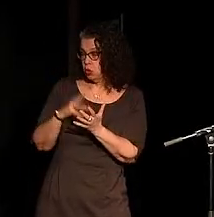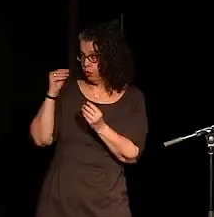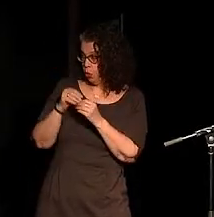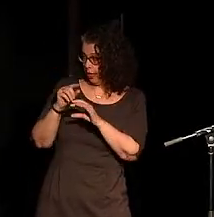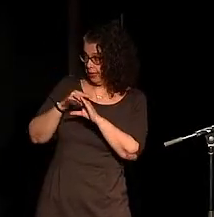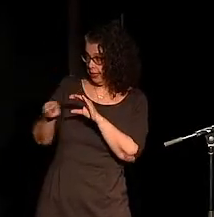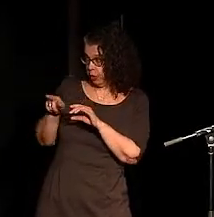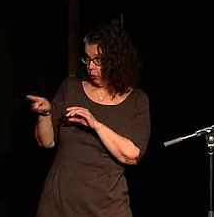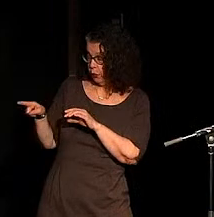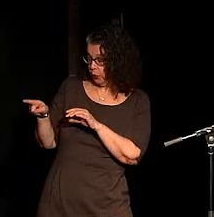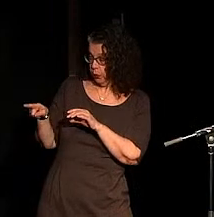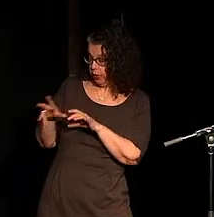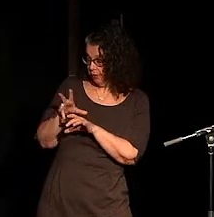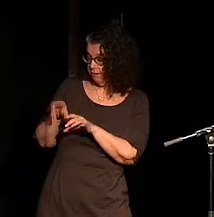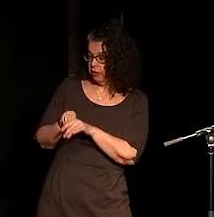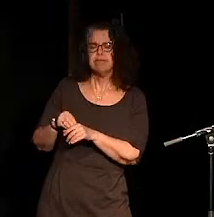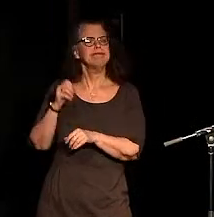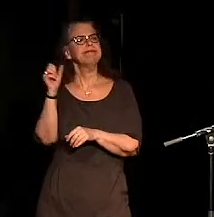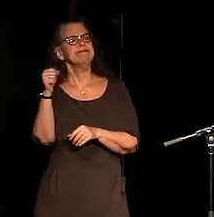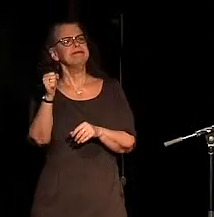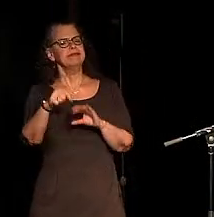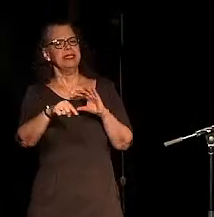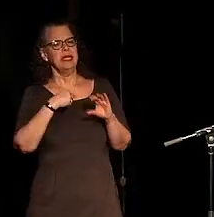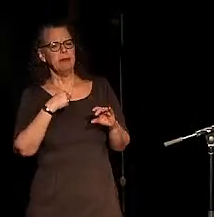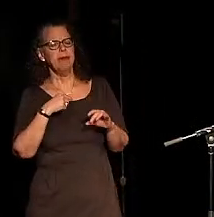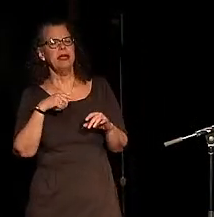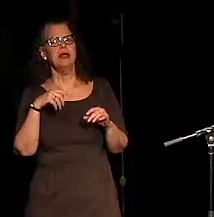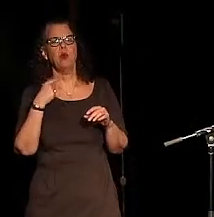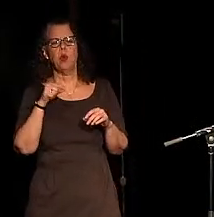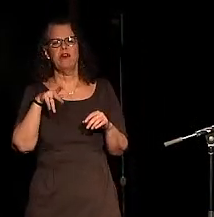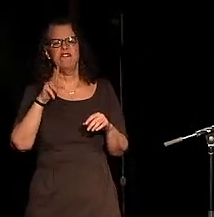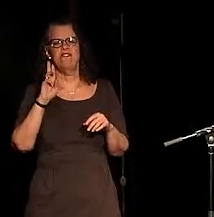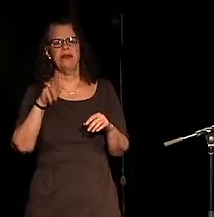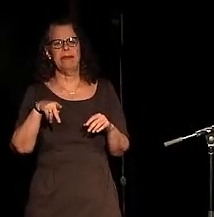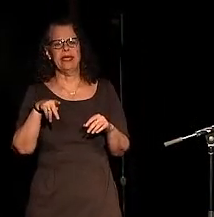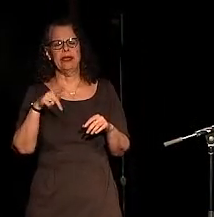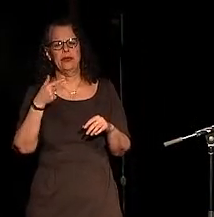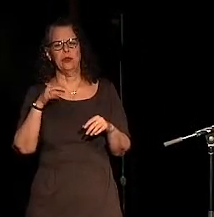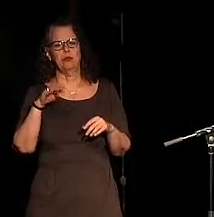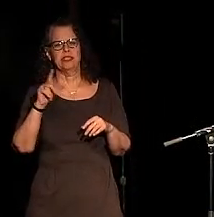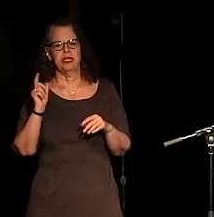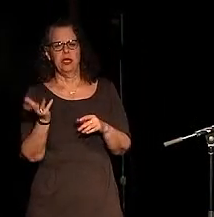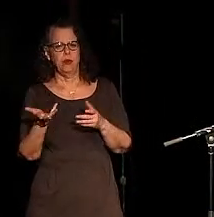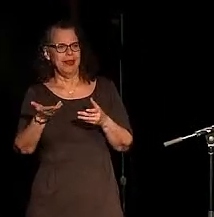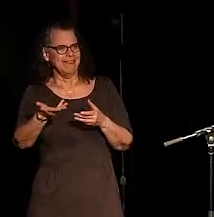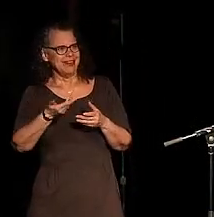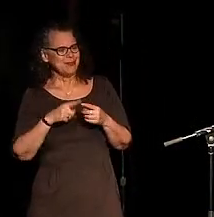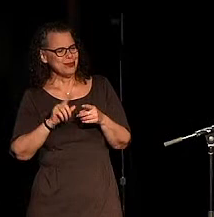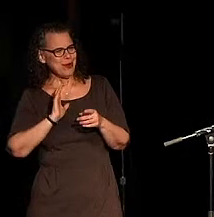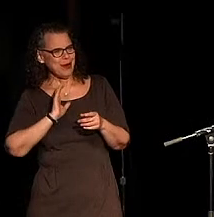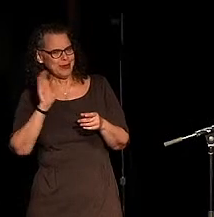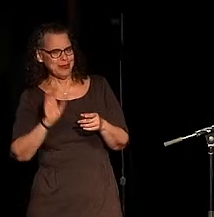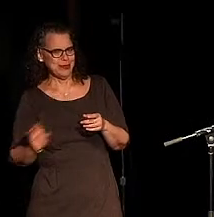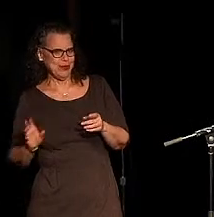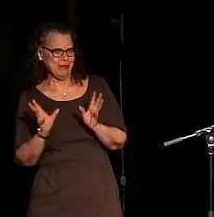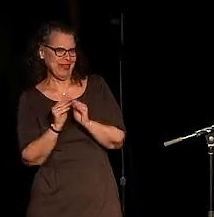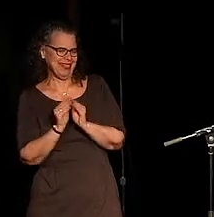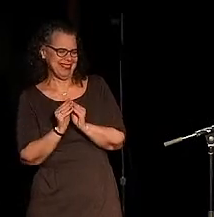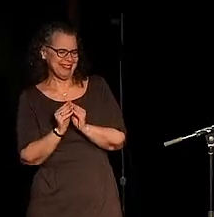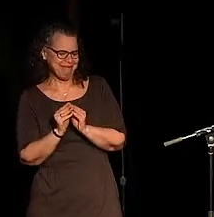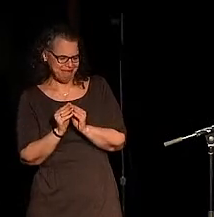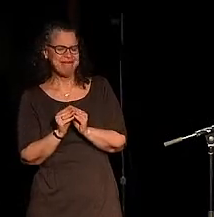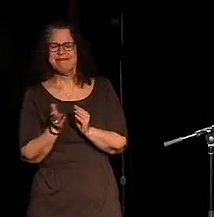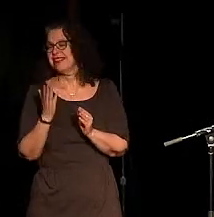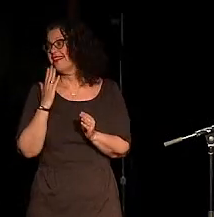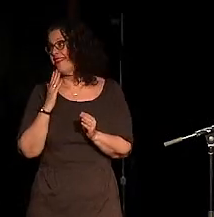email you and get involved in that. Yeah, email me or VP Krupta, and we'll get you into our Zoom meetings. Great, thanks. Eric,